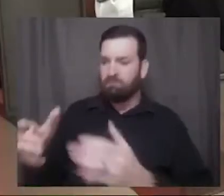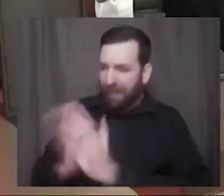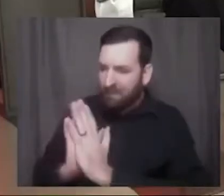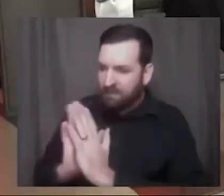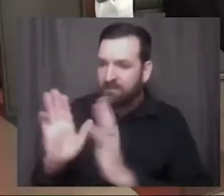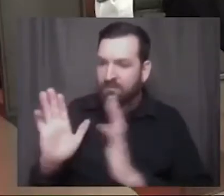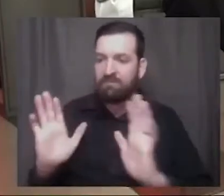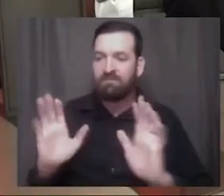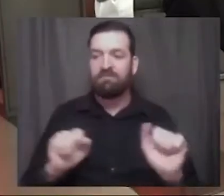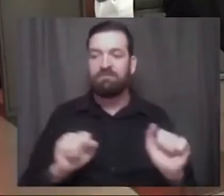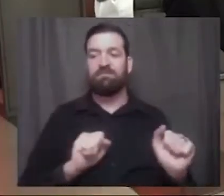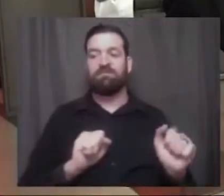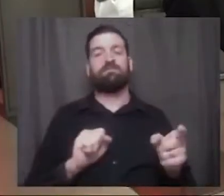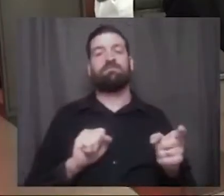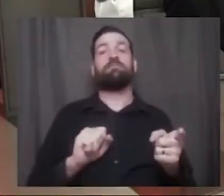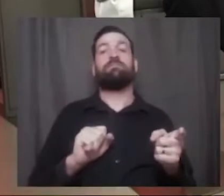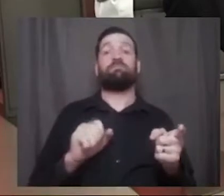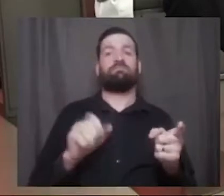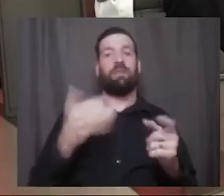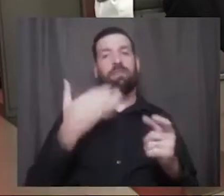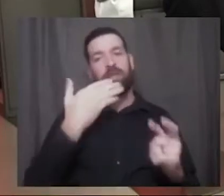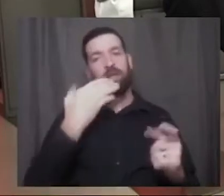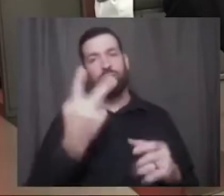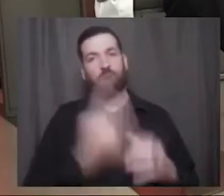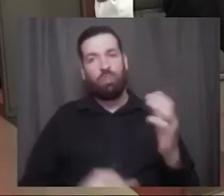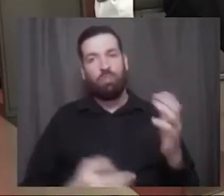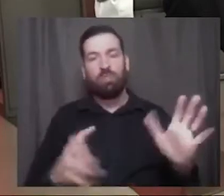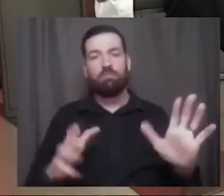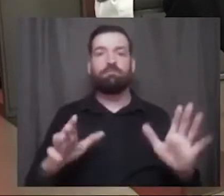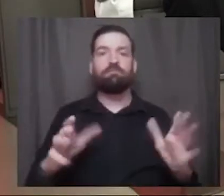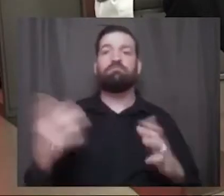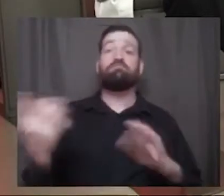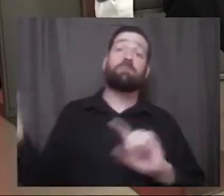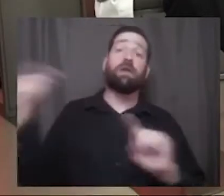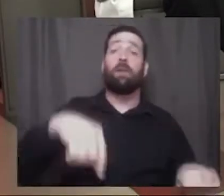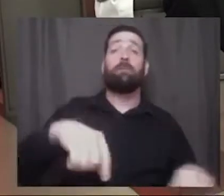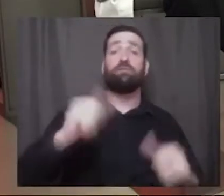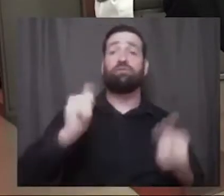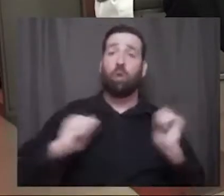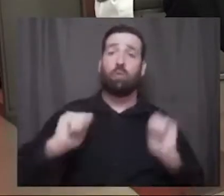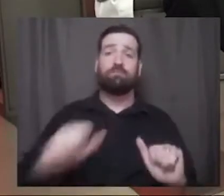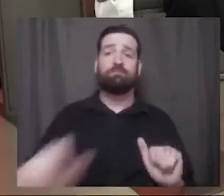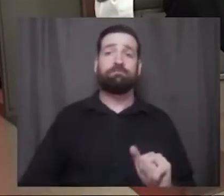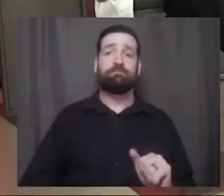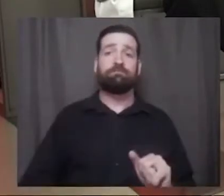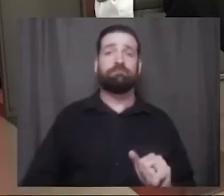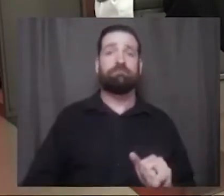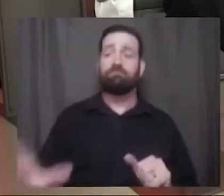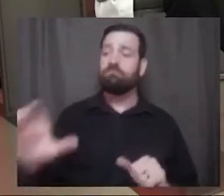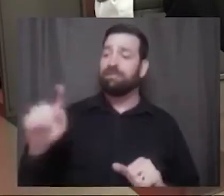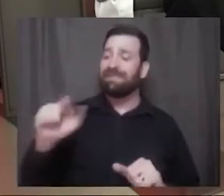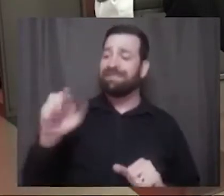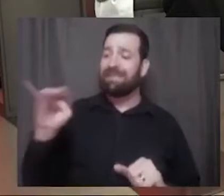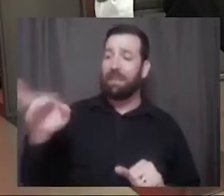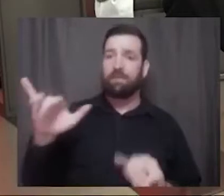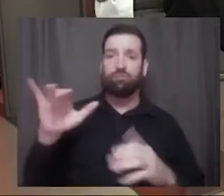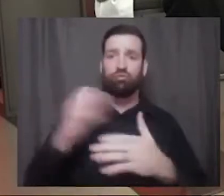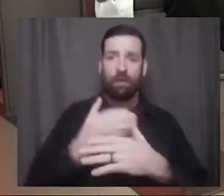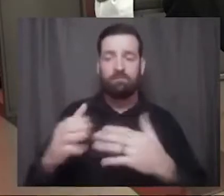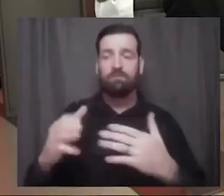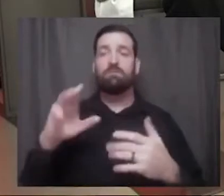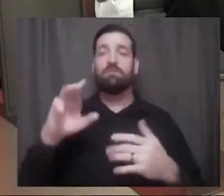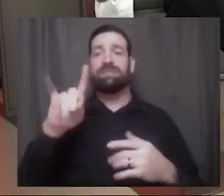for both making time between seeing patients to come on our show here. Tammy shared, I have high cholesterol, but I manage it with diet and exercise,